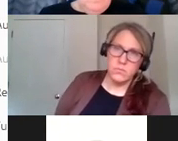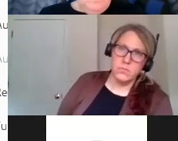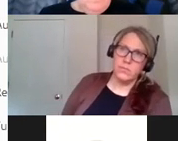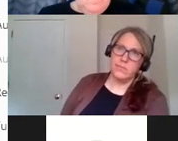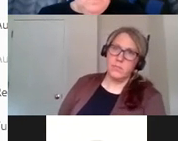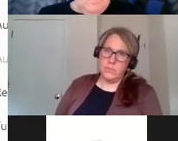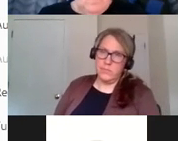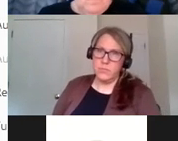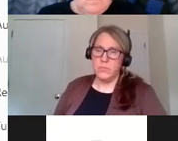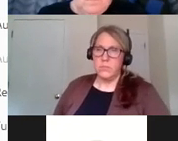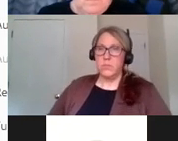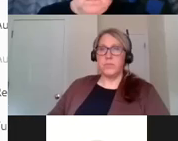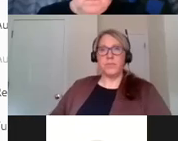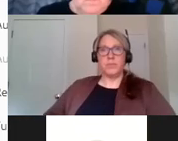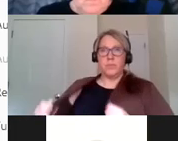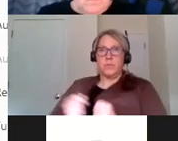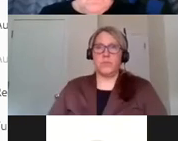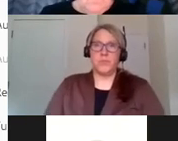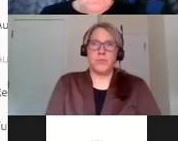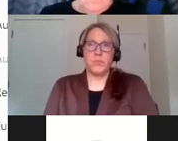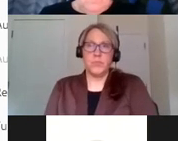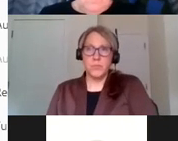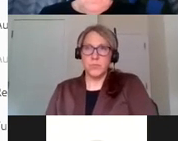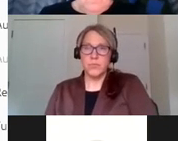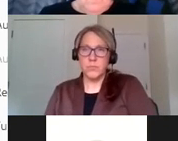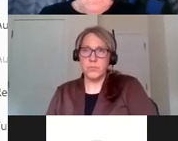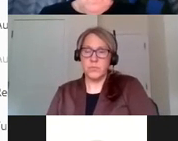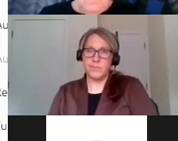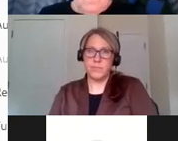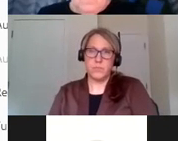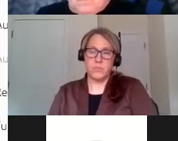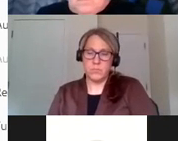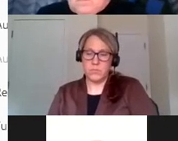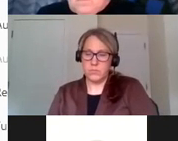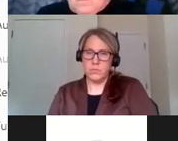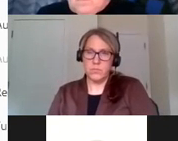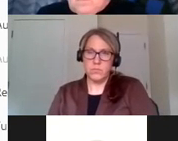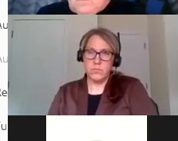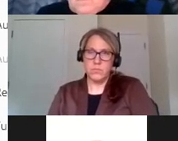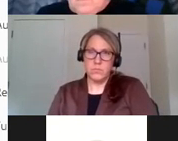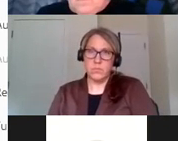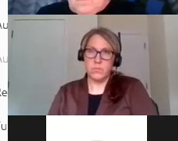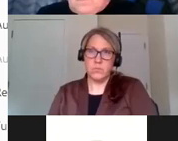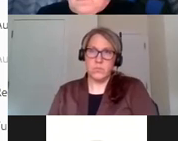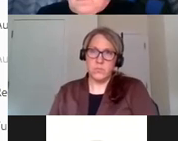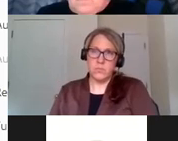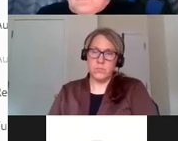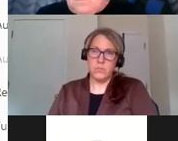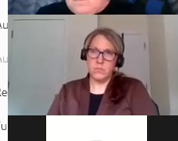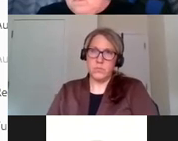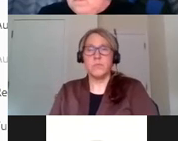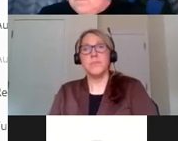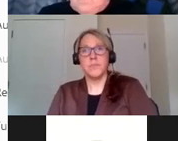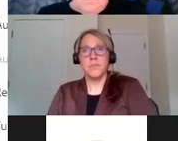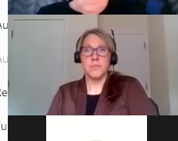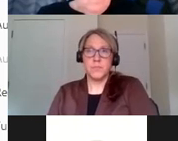team, like Amy was saying, because it is an expense. It's not free. But there's reasons to